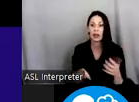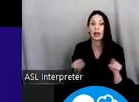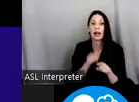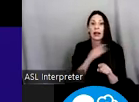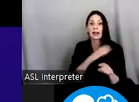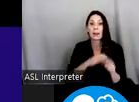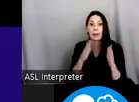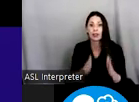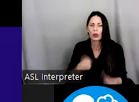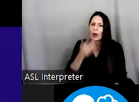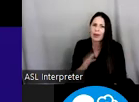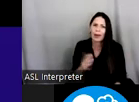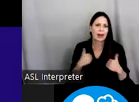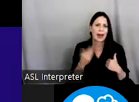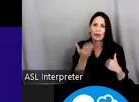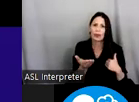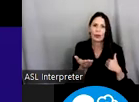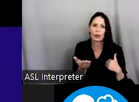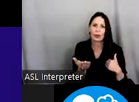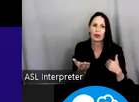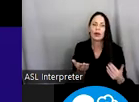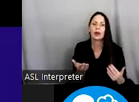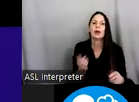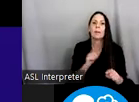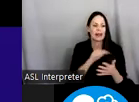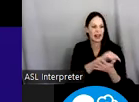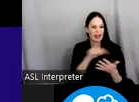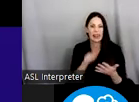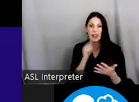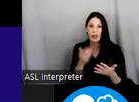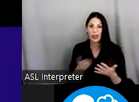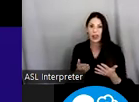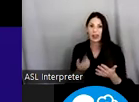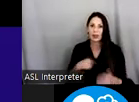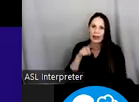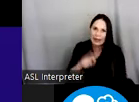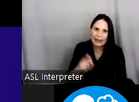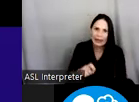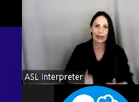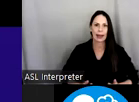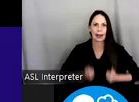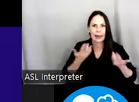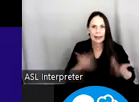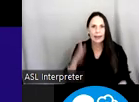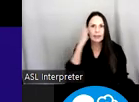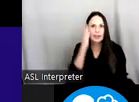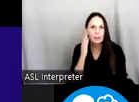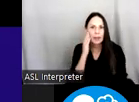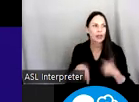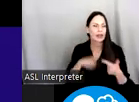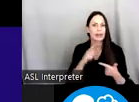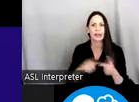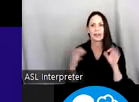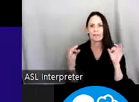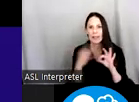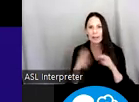And these are the things that we really need lived experience, input, feedback, and voice on.